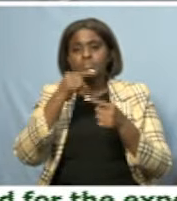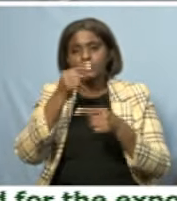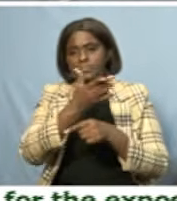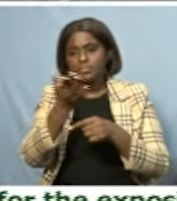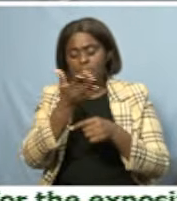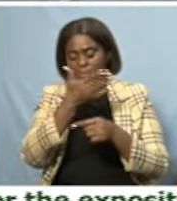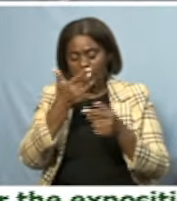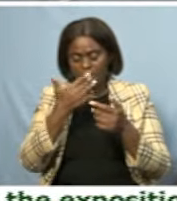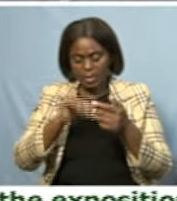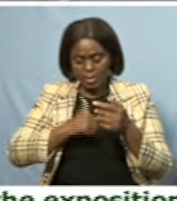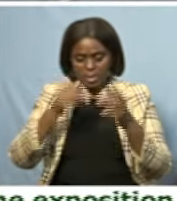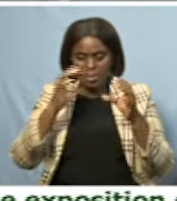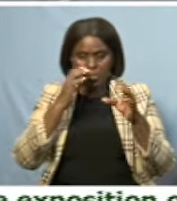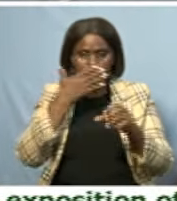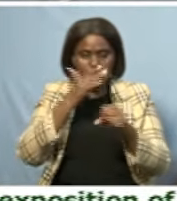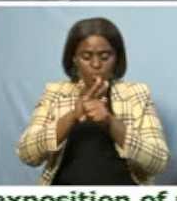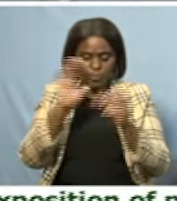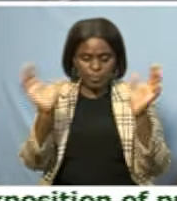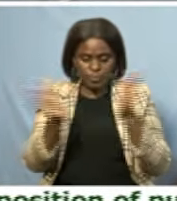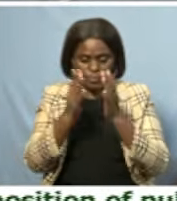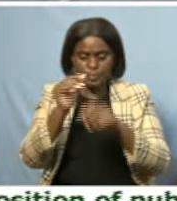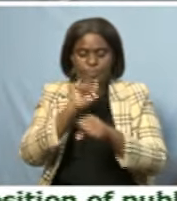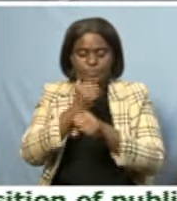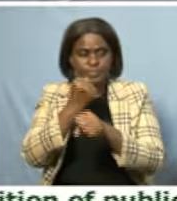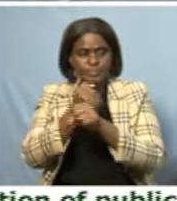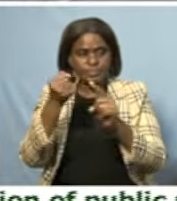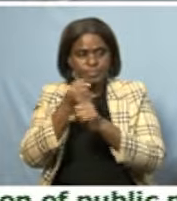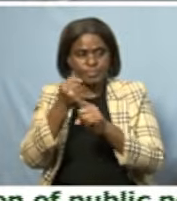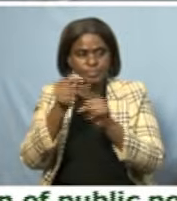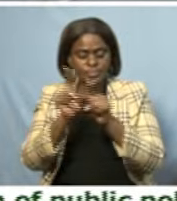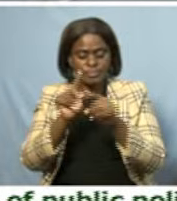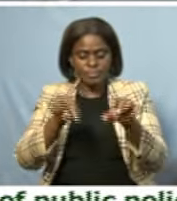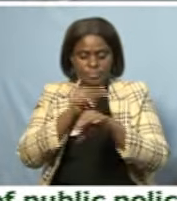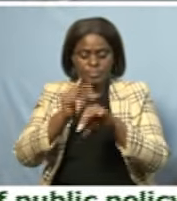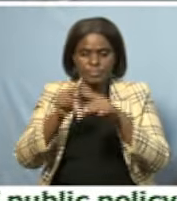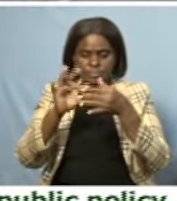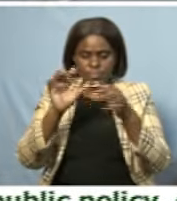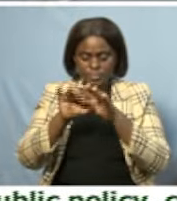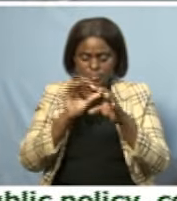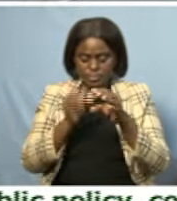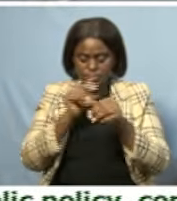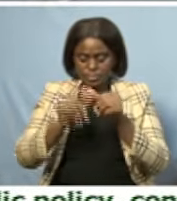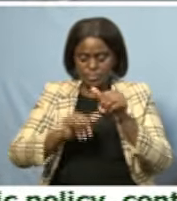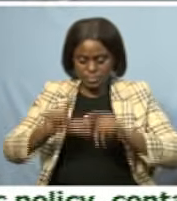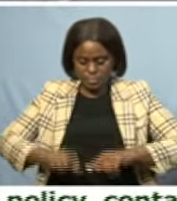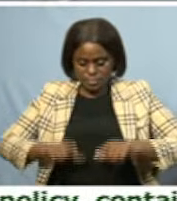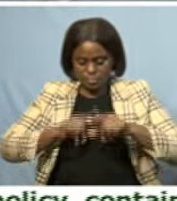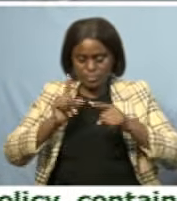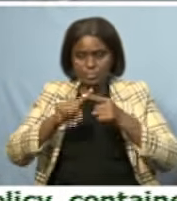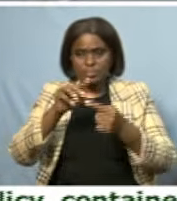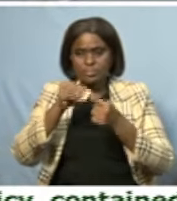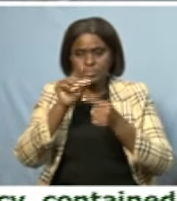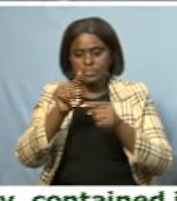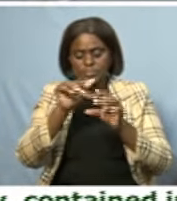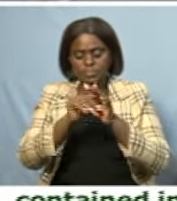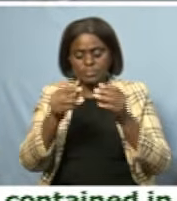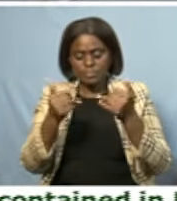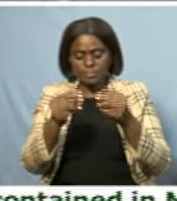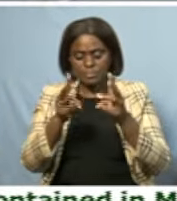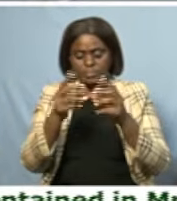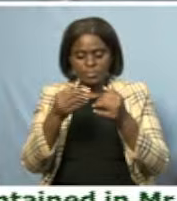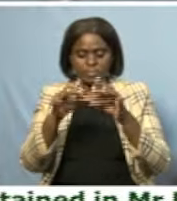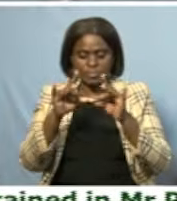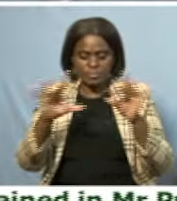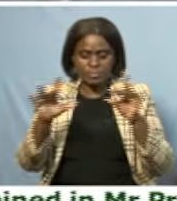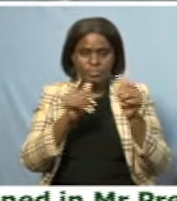that let's commit to promoting patriotism and national unity in our daily lives, particularly in the context of